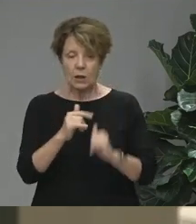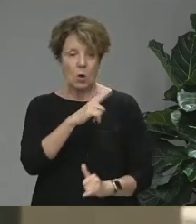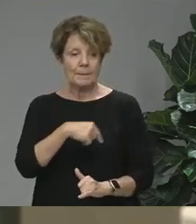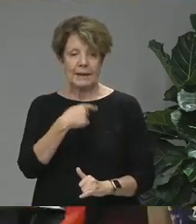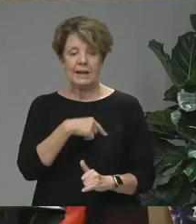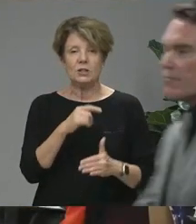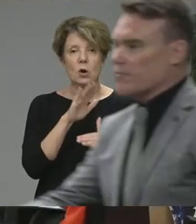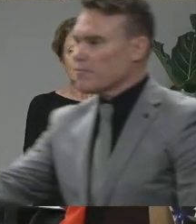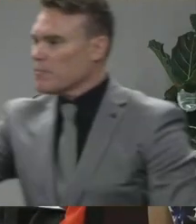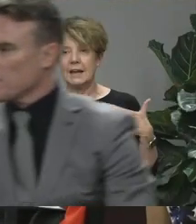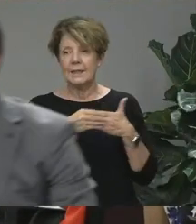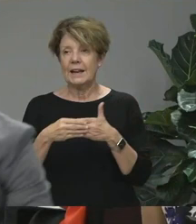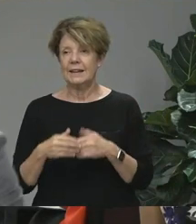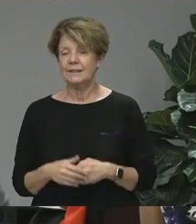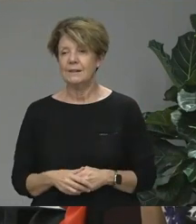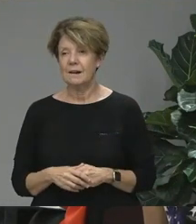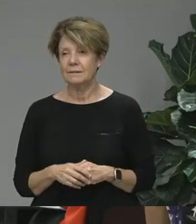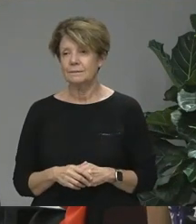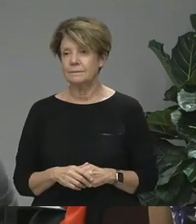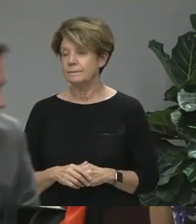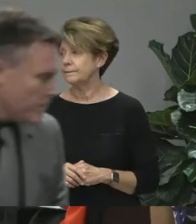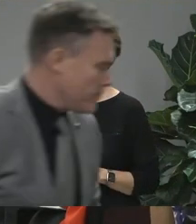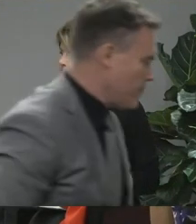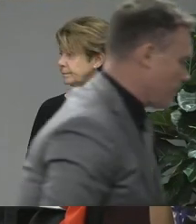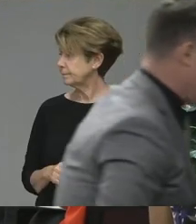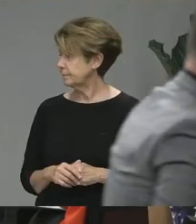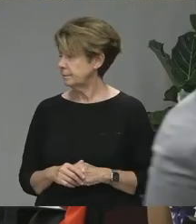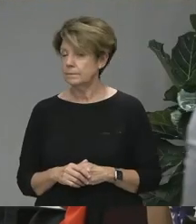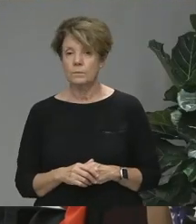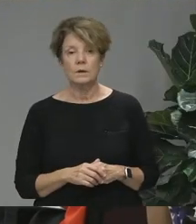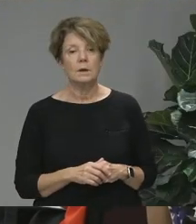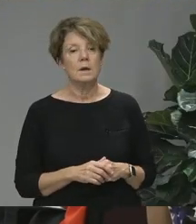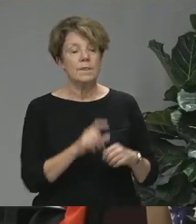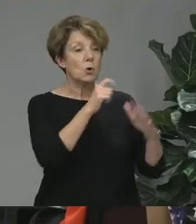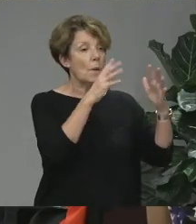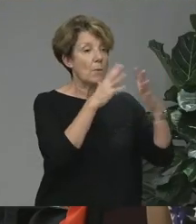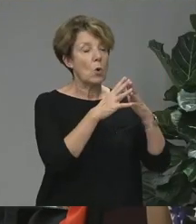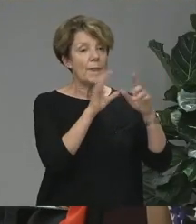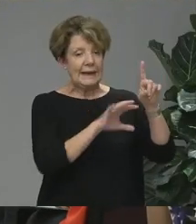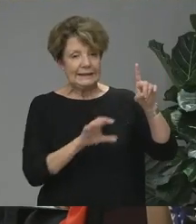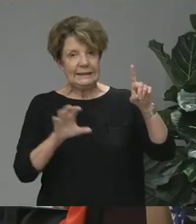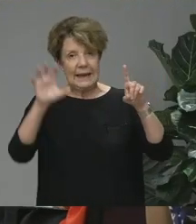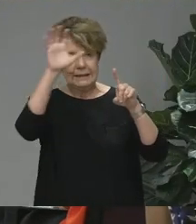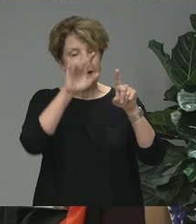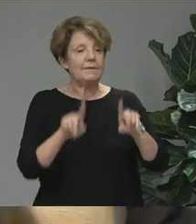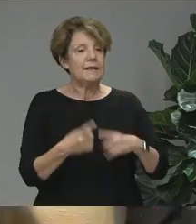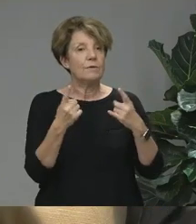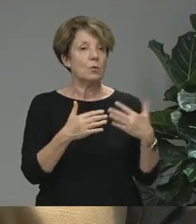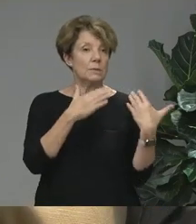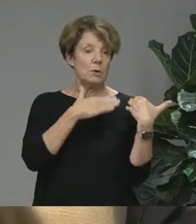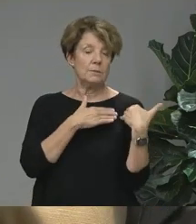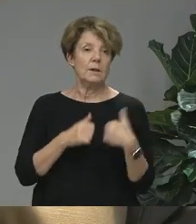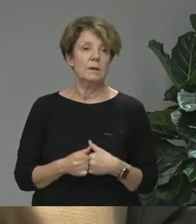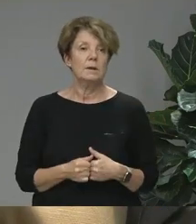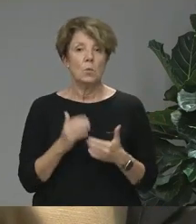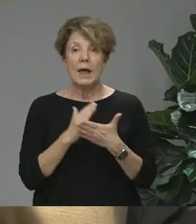Can I answer this quickly? Yes. And then I'll hand it over. The Commonwealth and states have different responsibilities. We are exposed